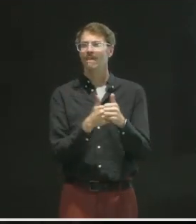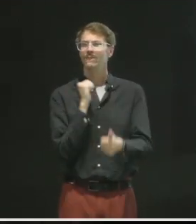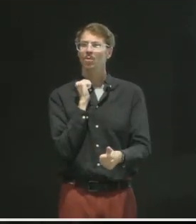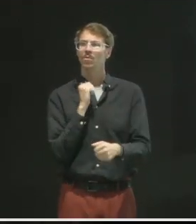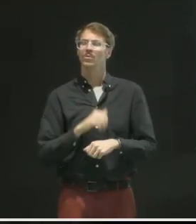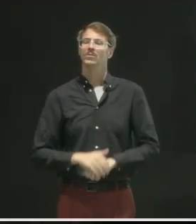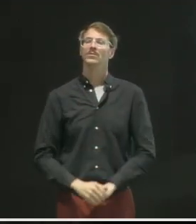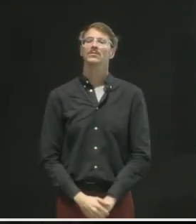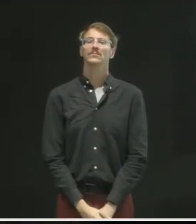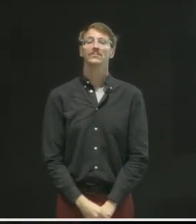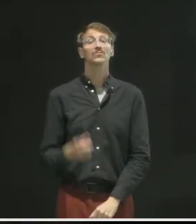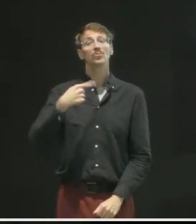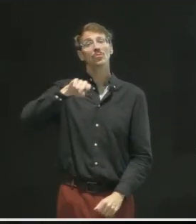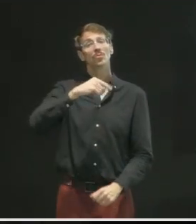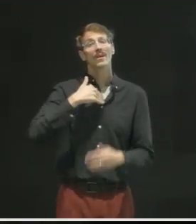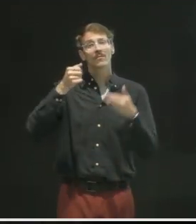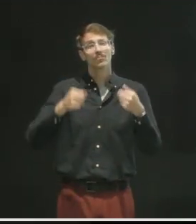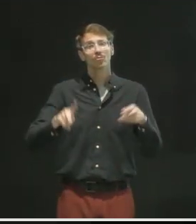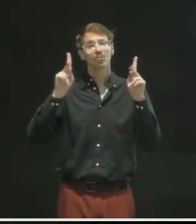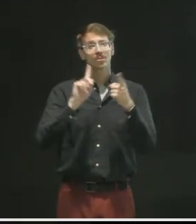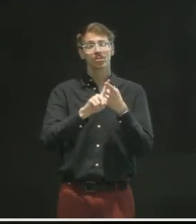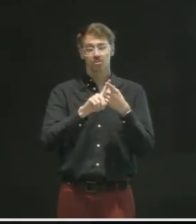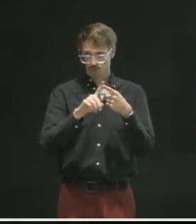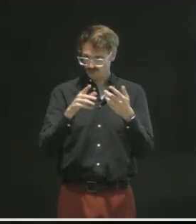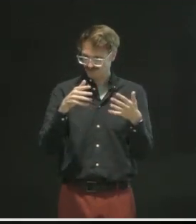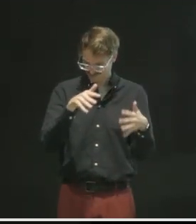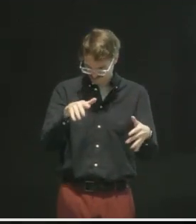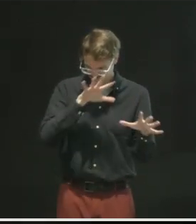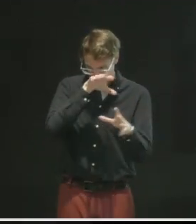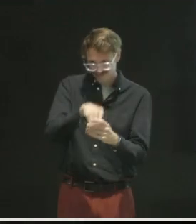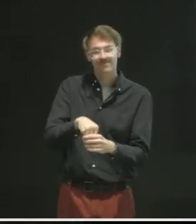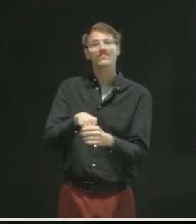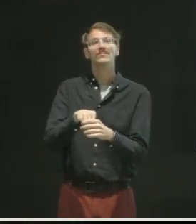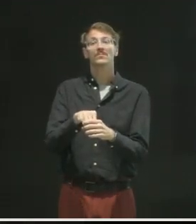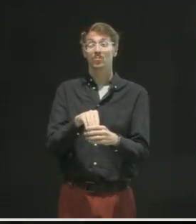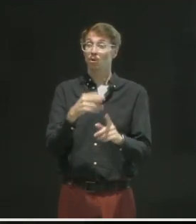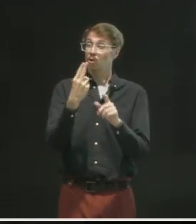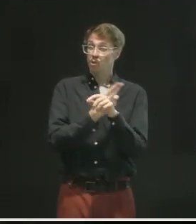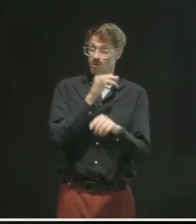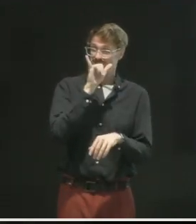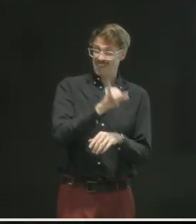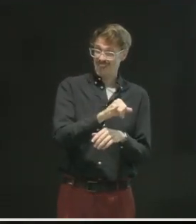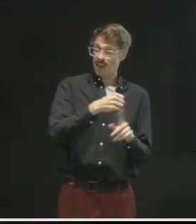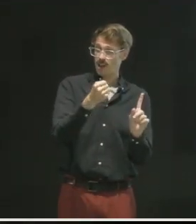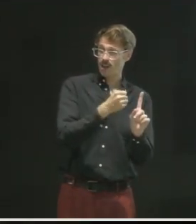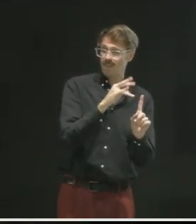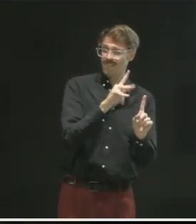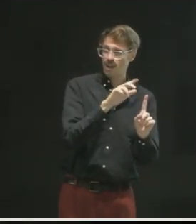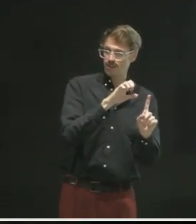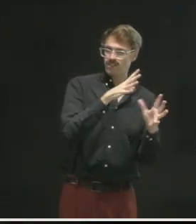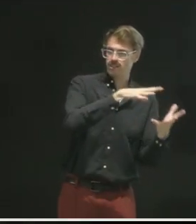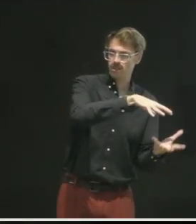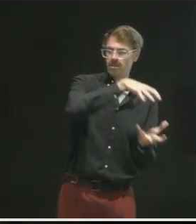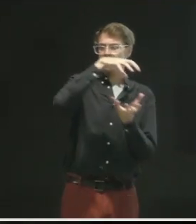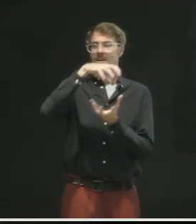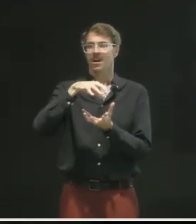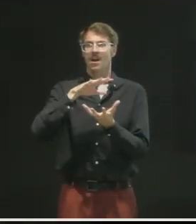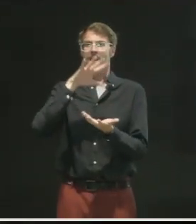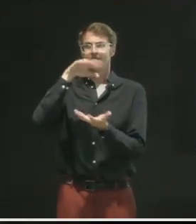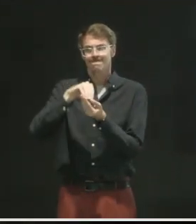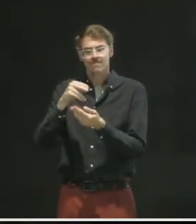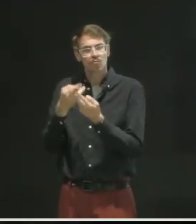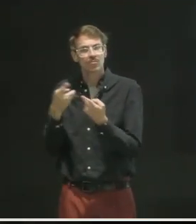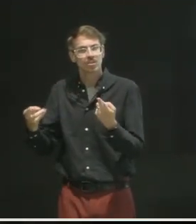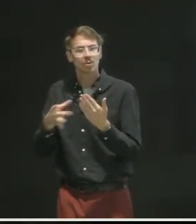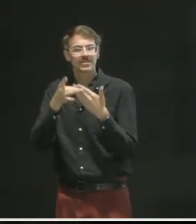You have the opportunity to make a difference. Use the Violence Against Women and Girls Resource Guide, which provides